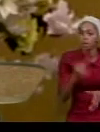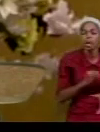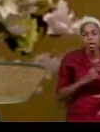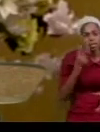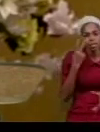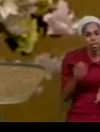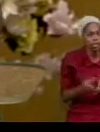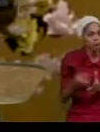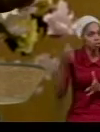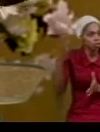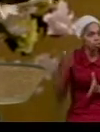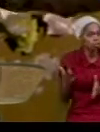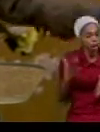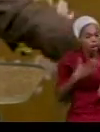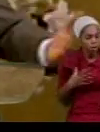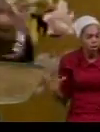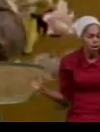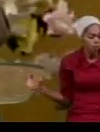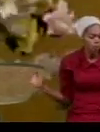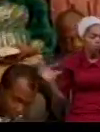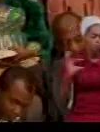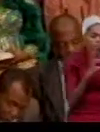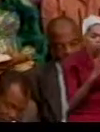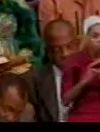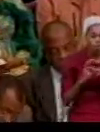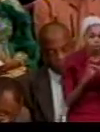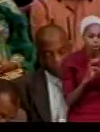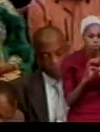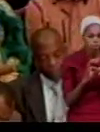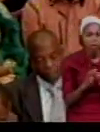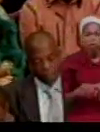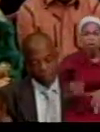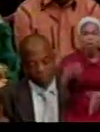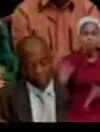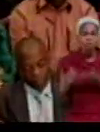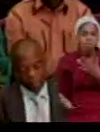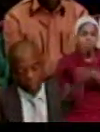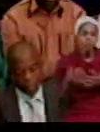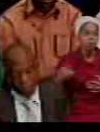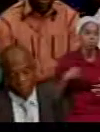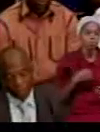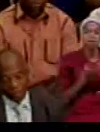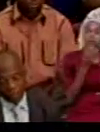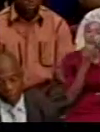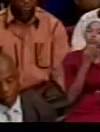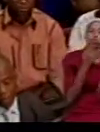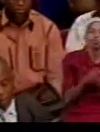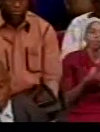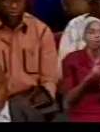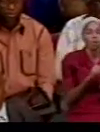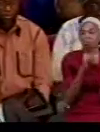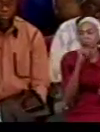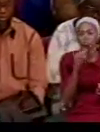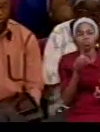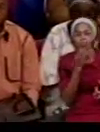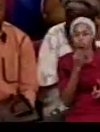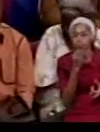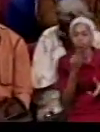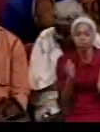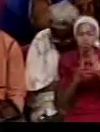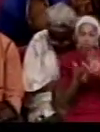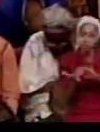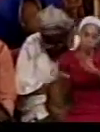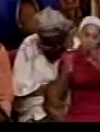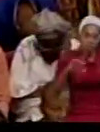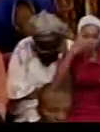And therefore, whether we are Jews, whether we are Gentiles, Jesus Christ died for us. He said, look unto